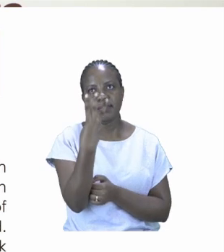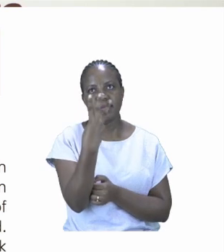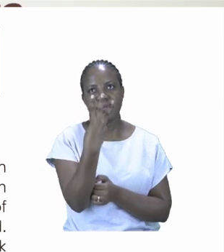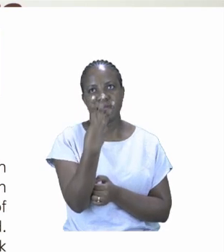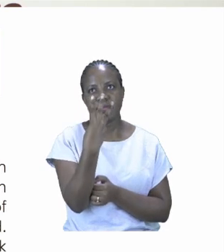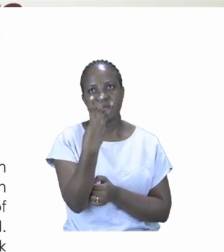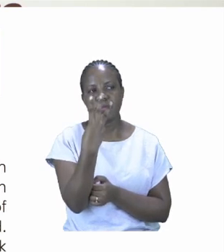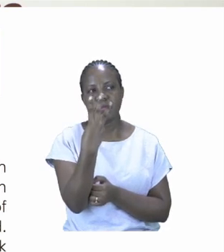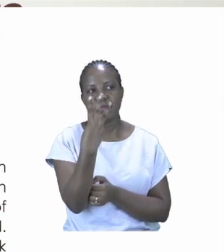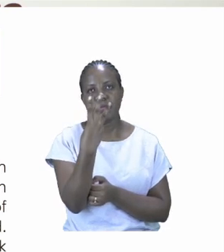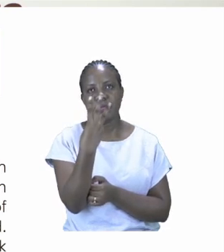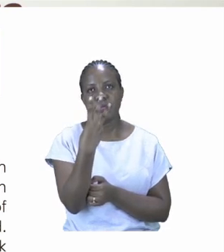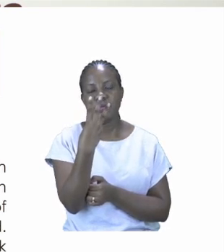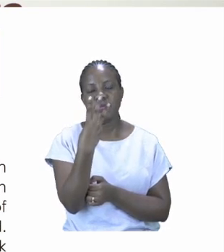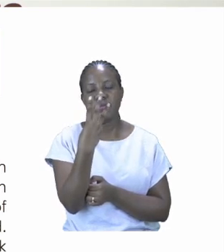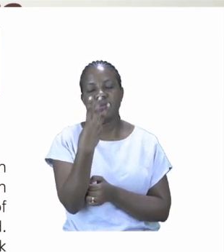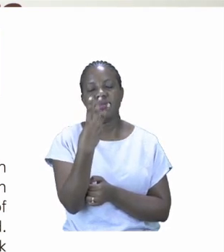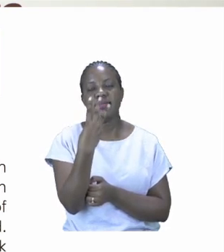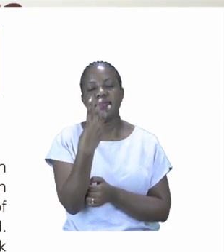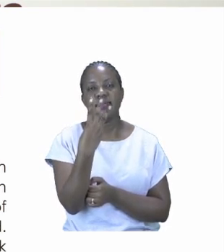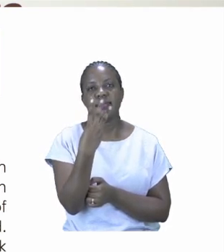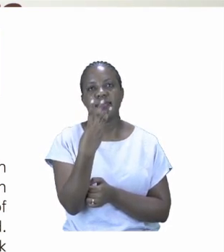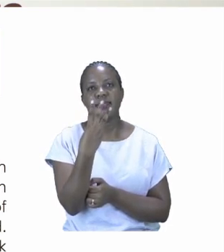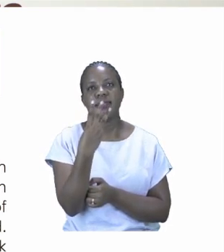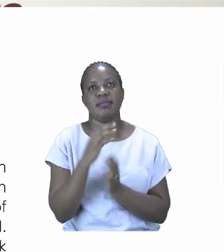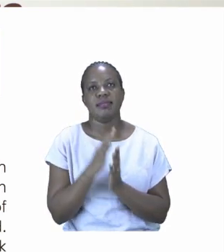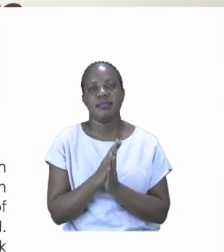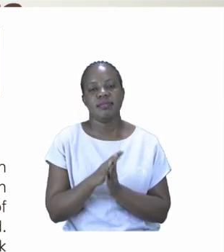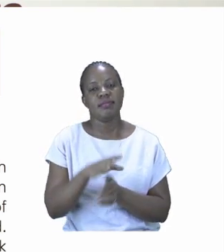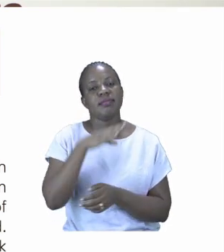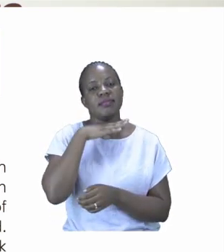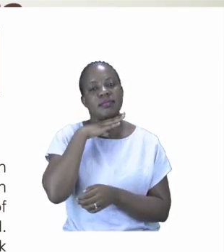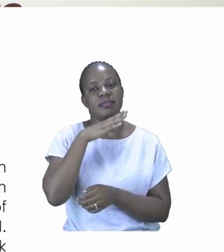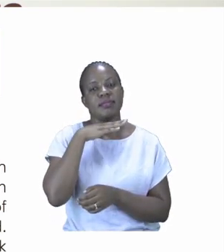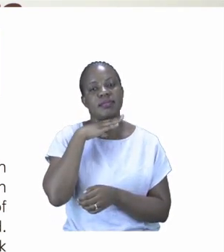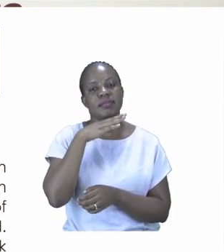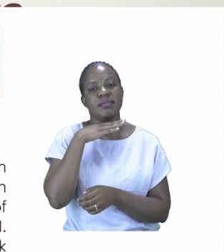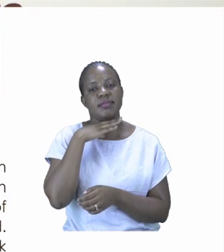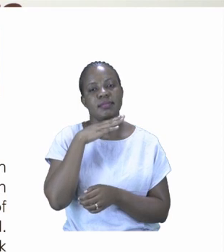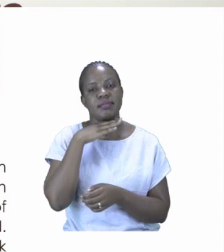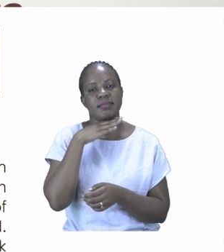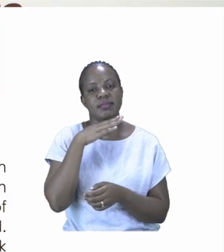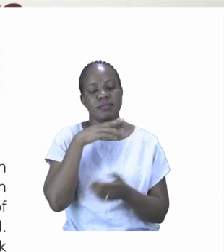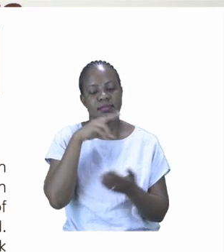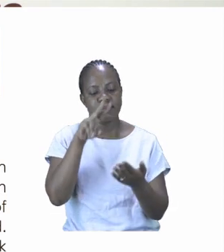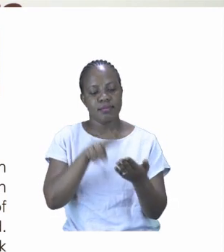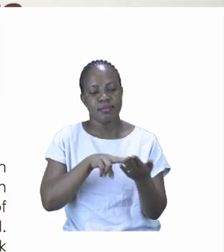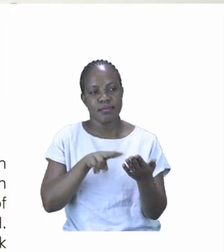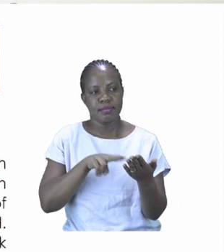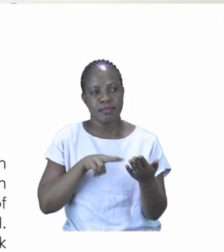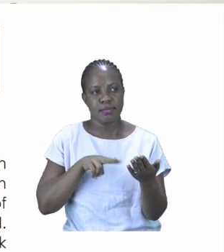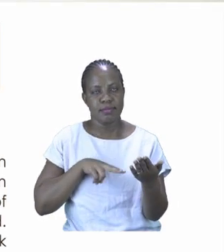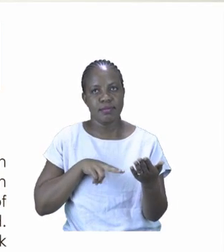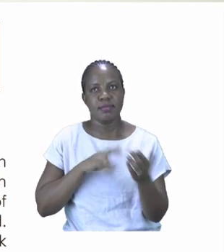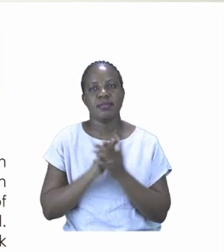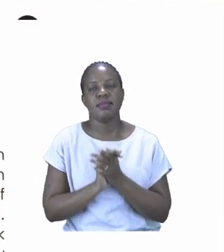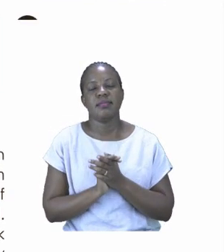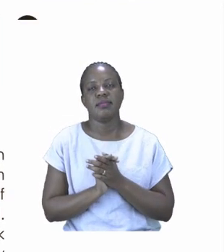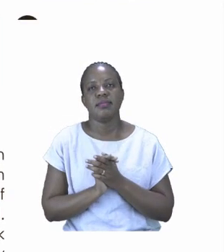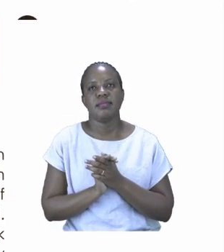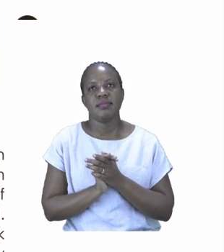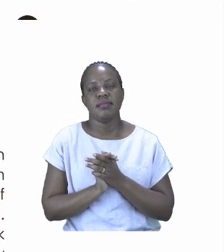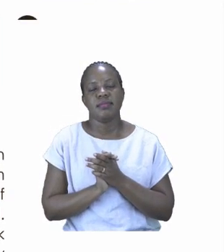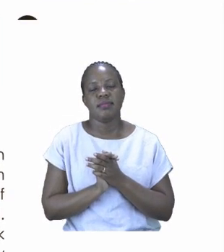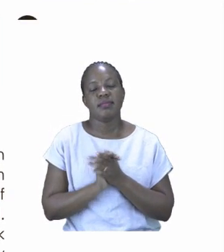On page 3, we have a comprehension. Now, boys and girls, a comprehension is